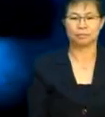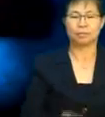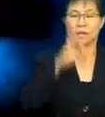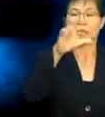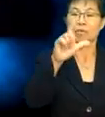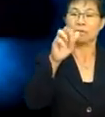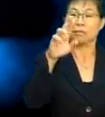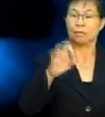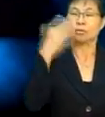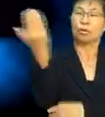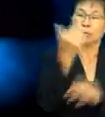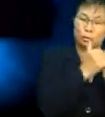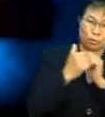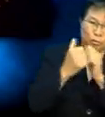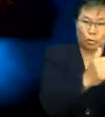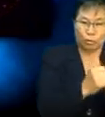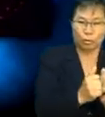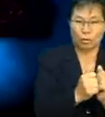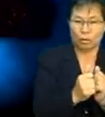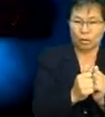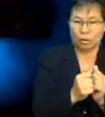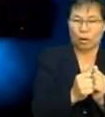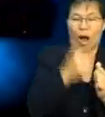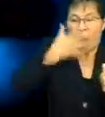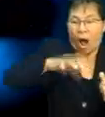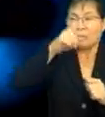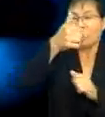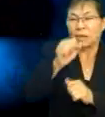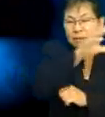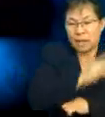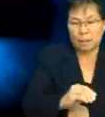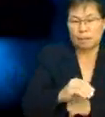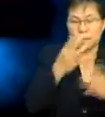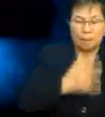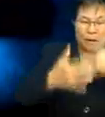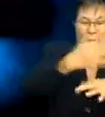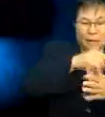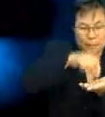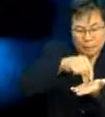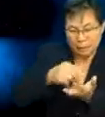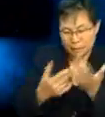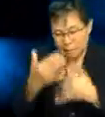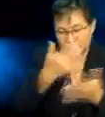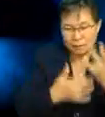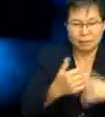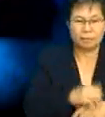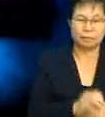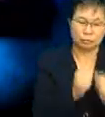Flares are normally accompanied by spurts of hot gases and burning particles.